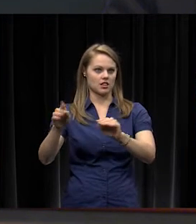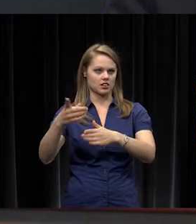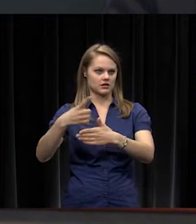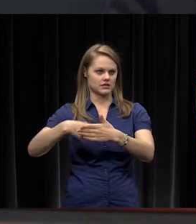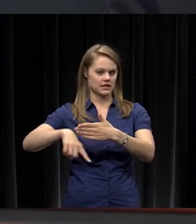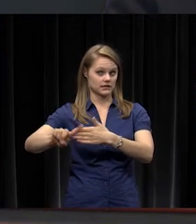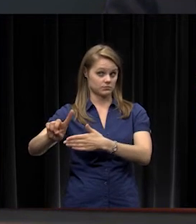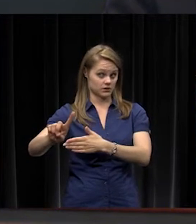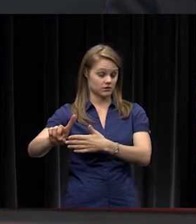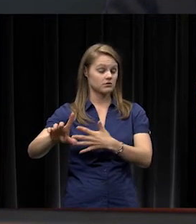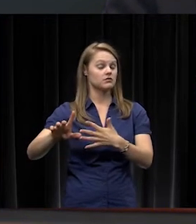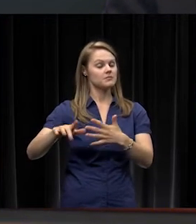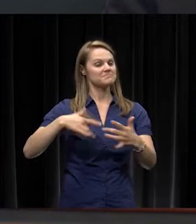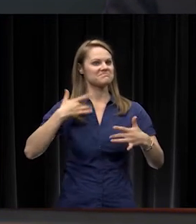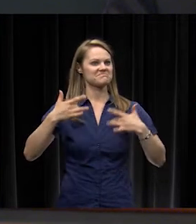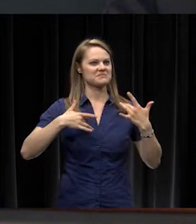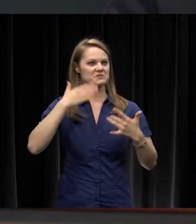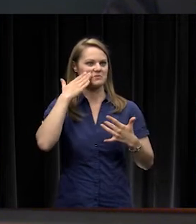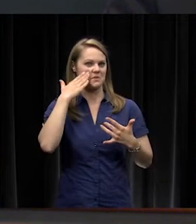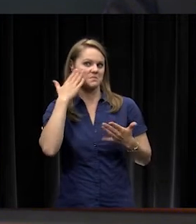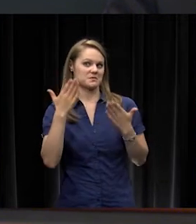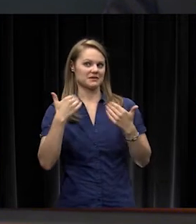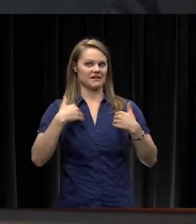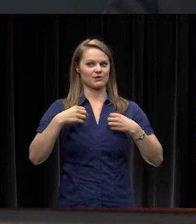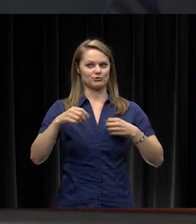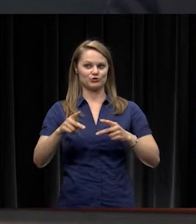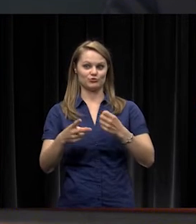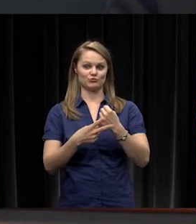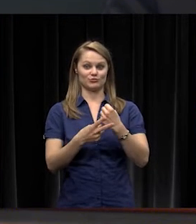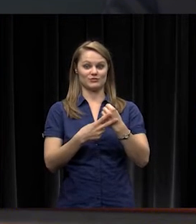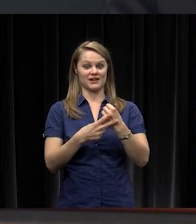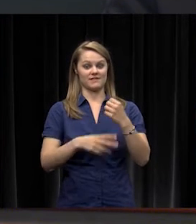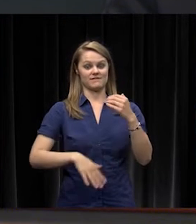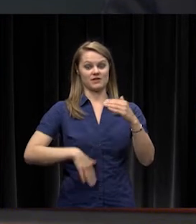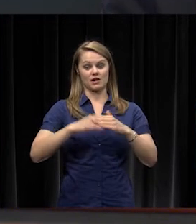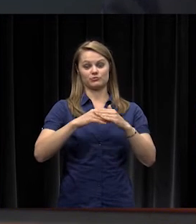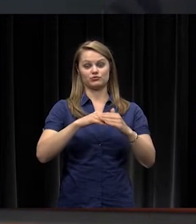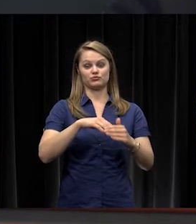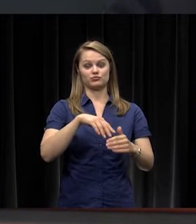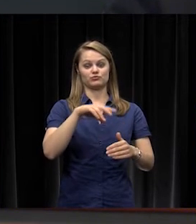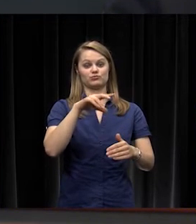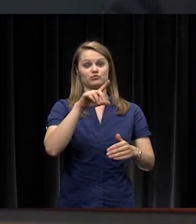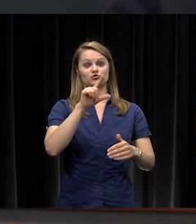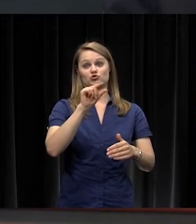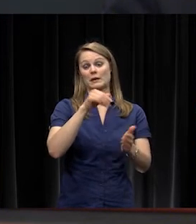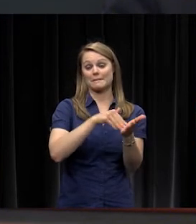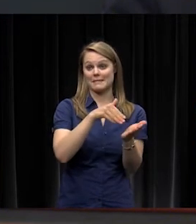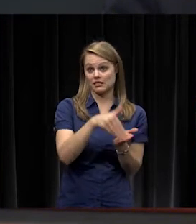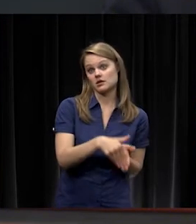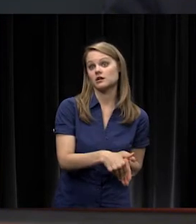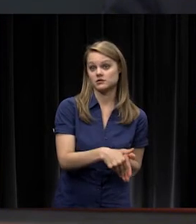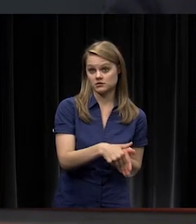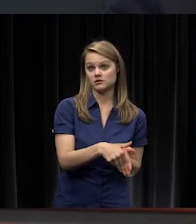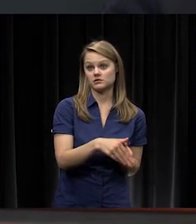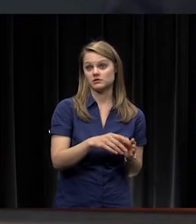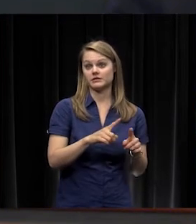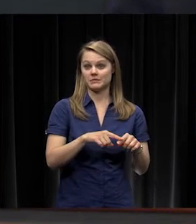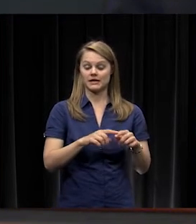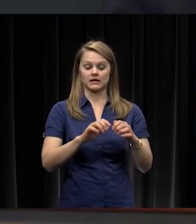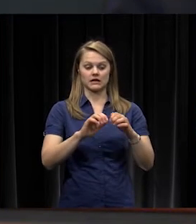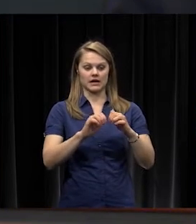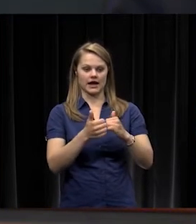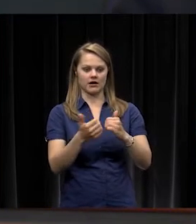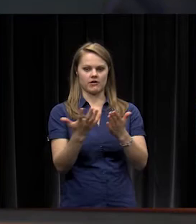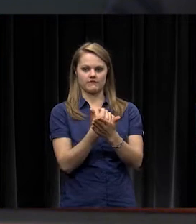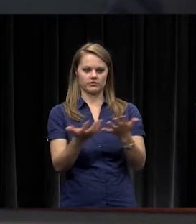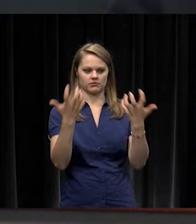And again, it's exciting to know that we might have the opportunity to save as much as $20 million in some of these cases, depending on where everything lands. But